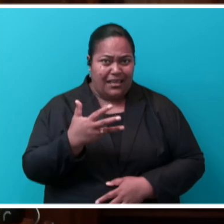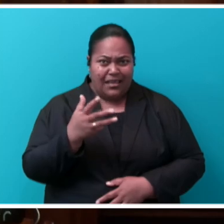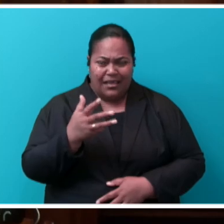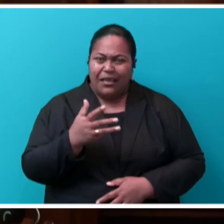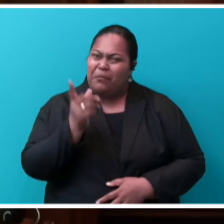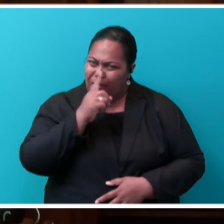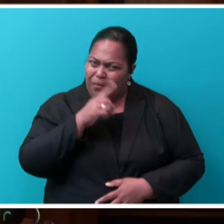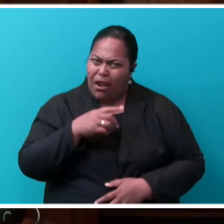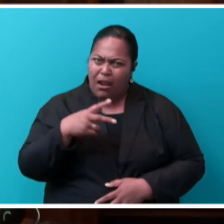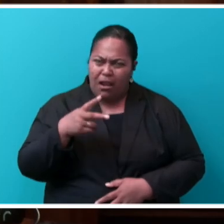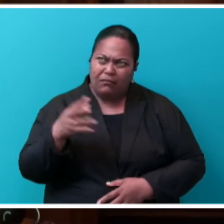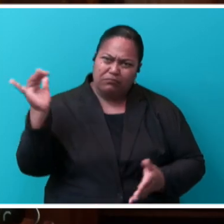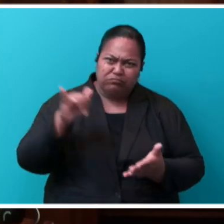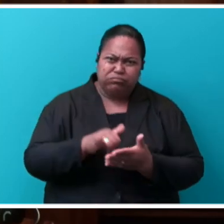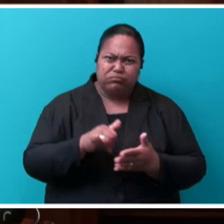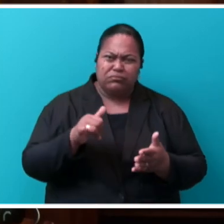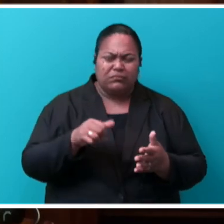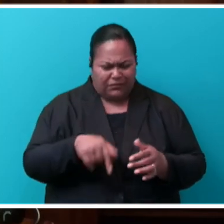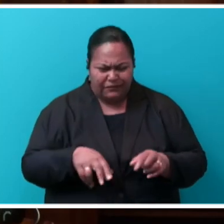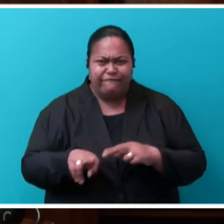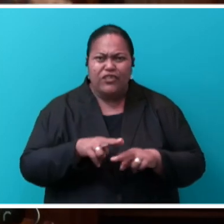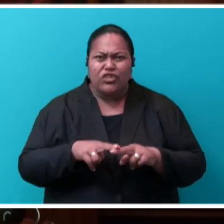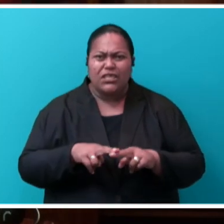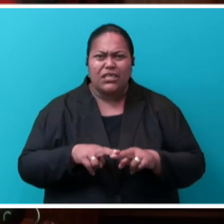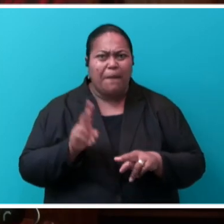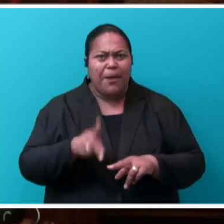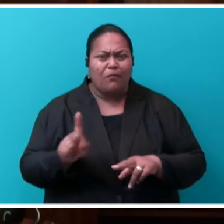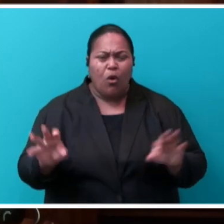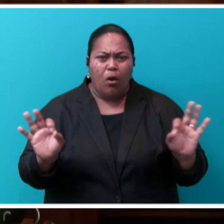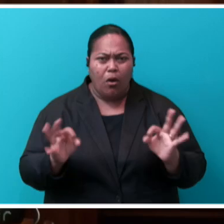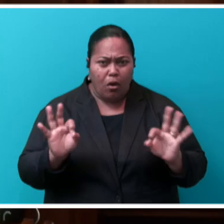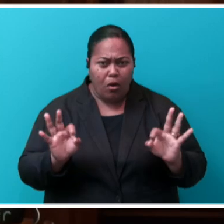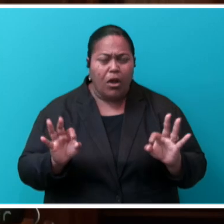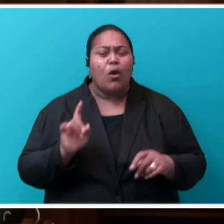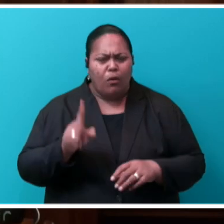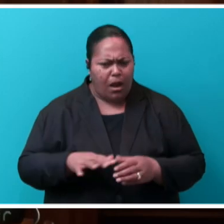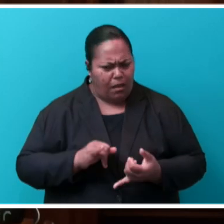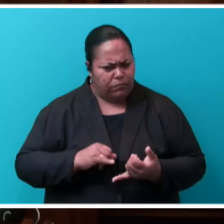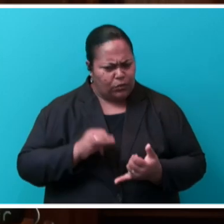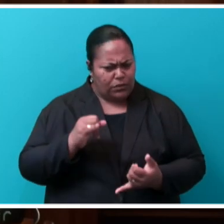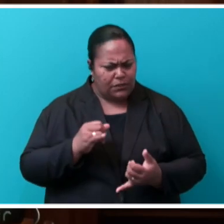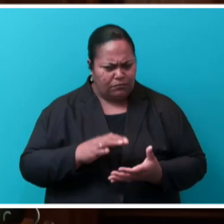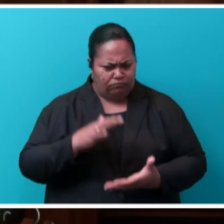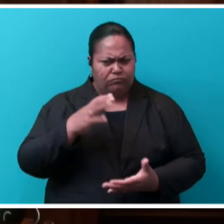January 2023. The number had increased, and the minister then